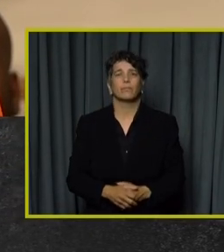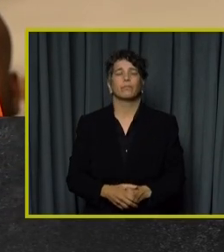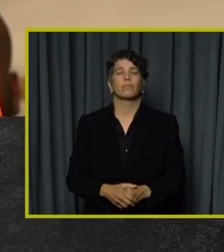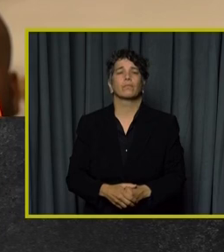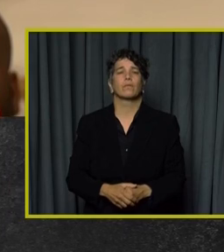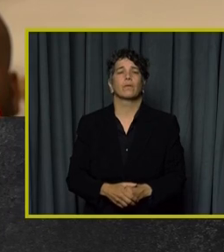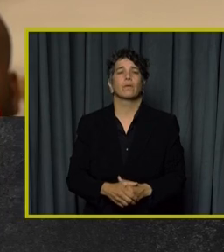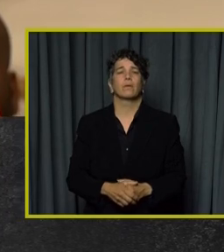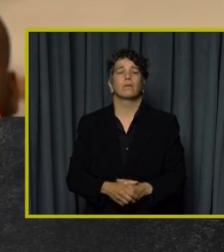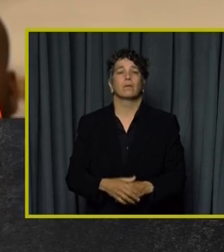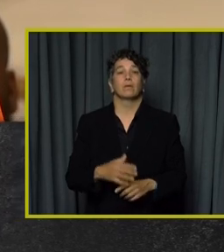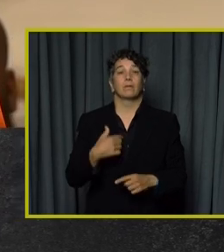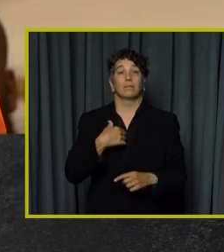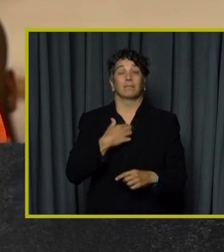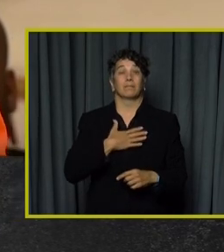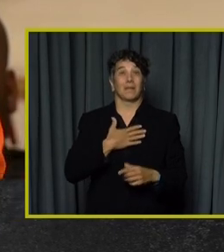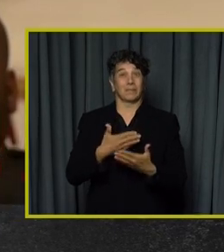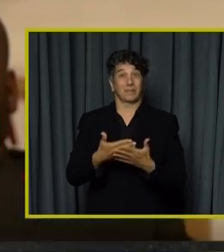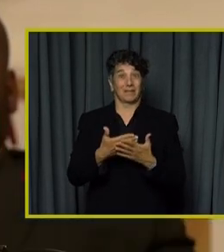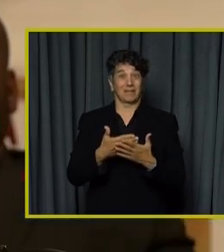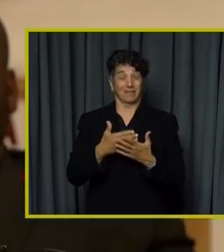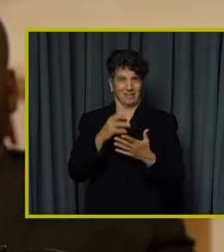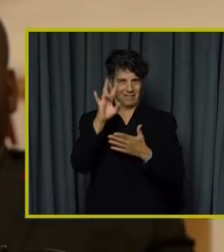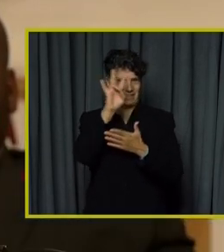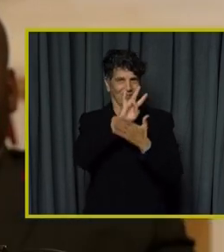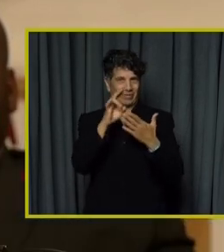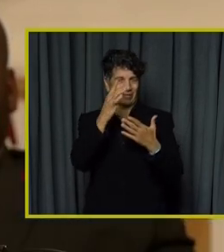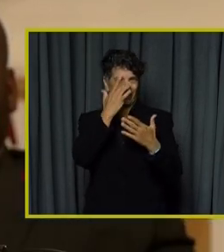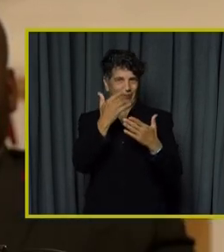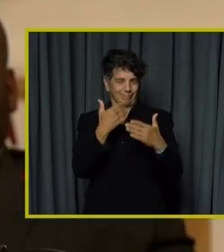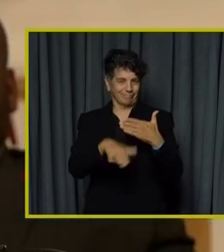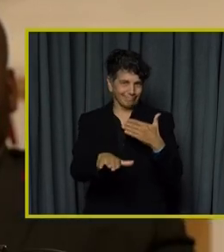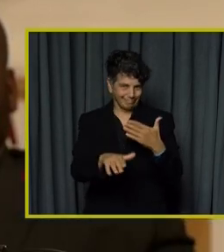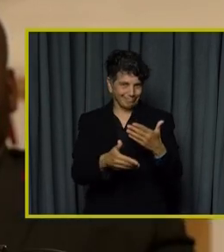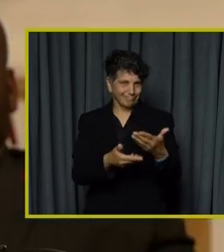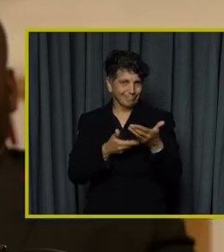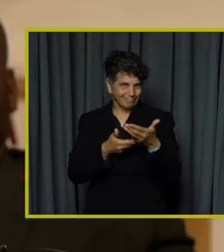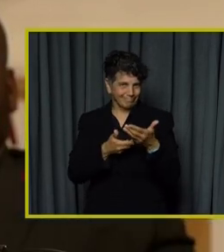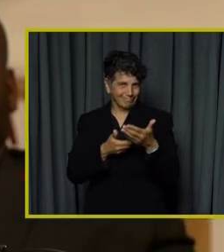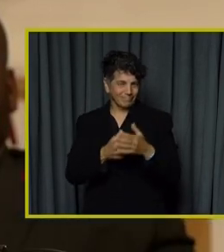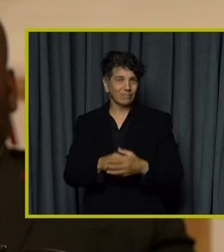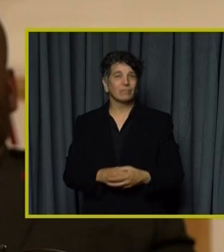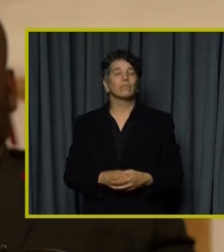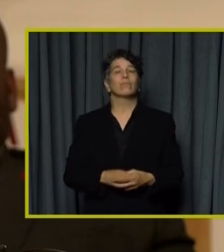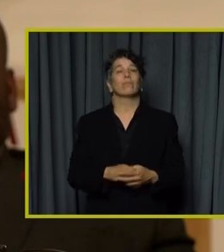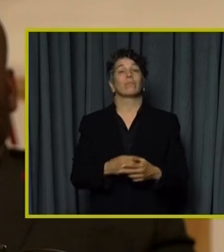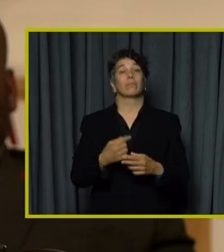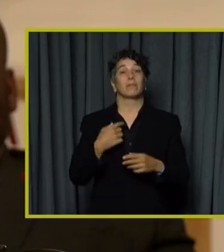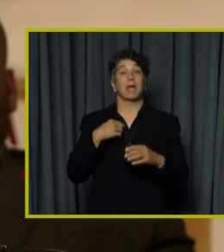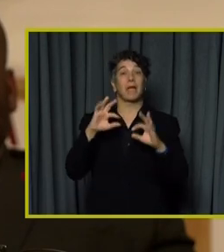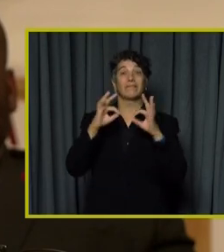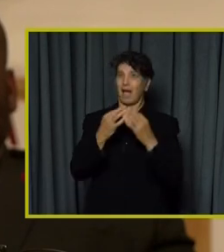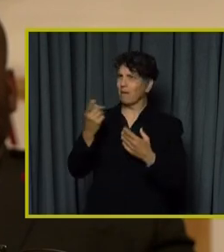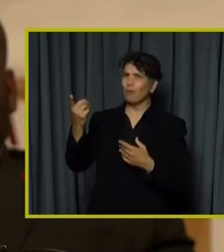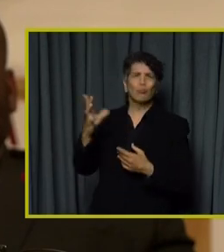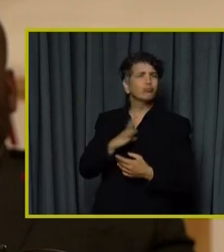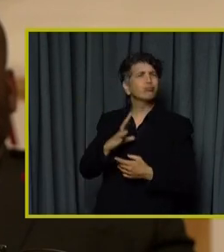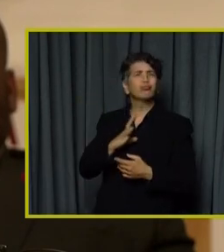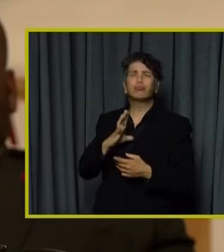thing my family knew was a beautiful addition to our family.